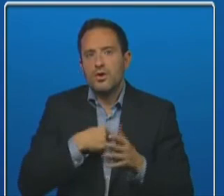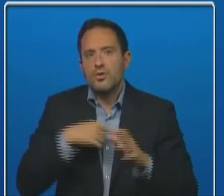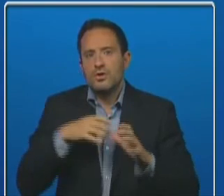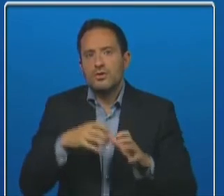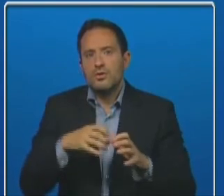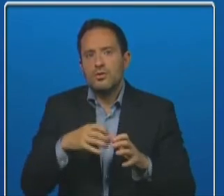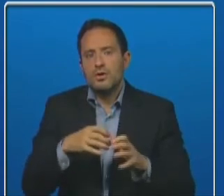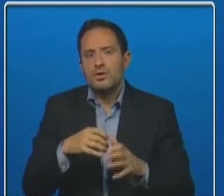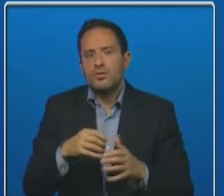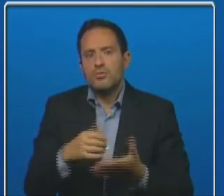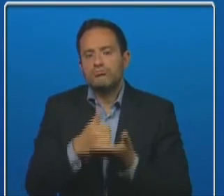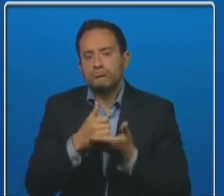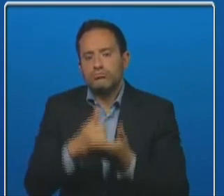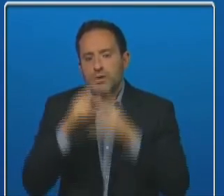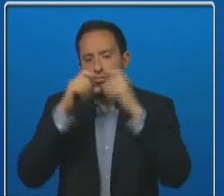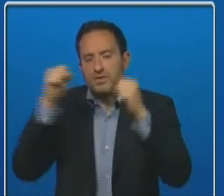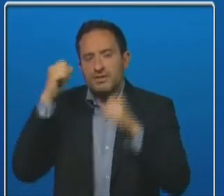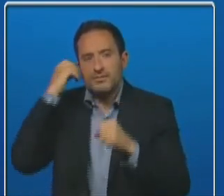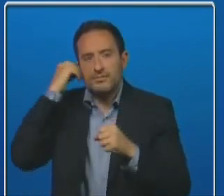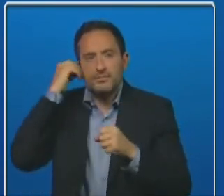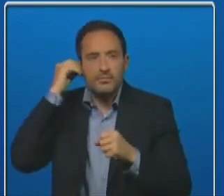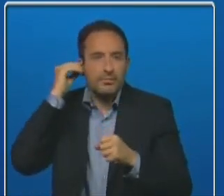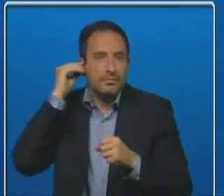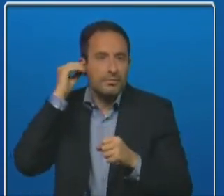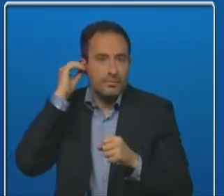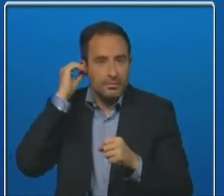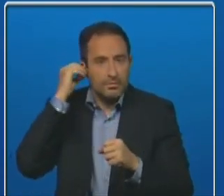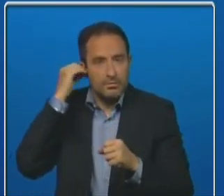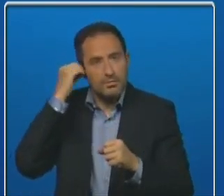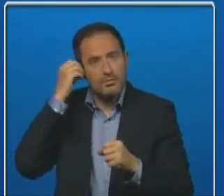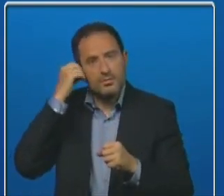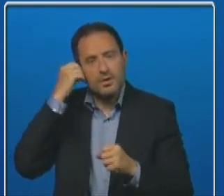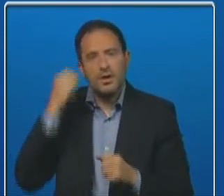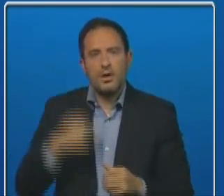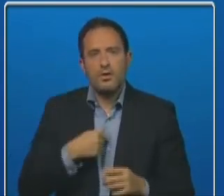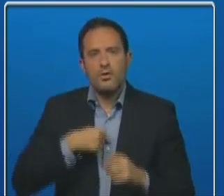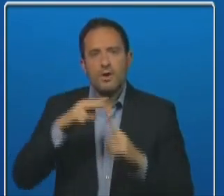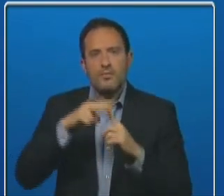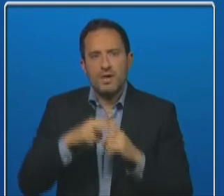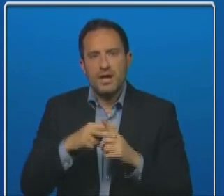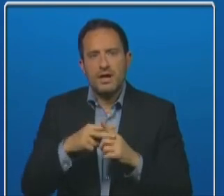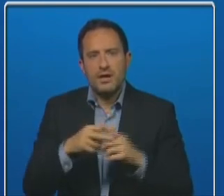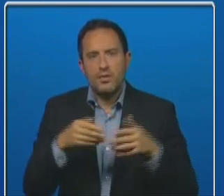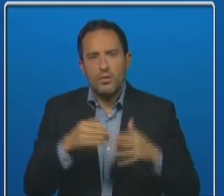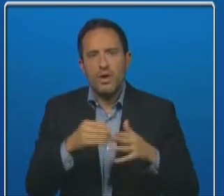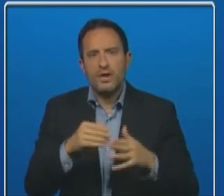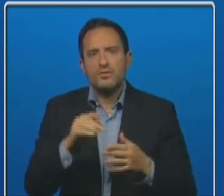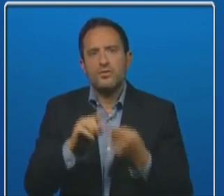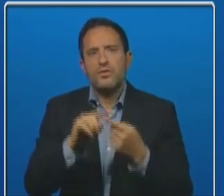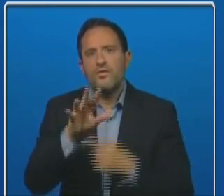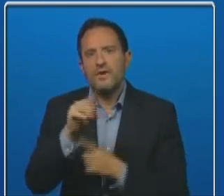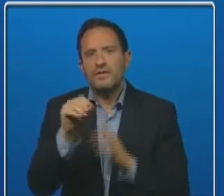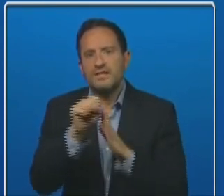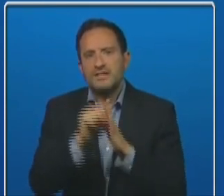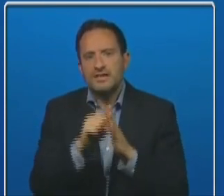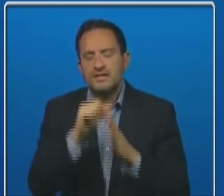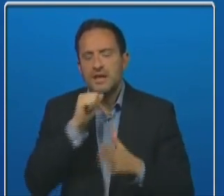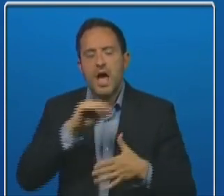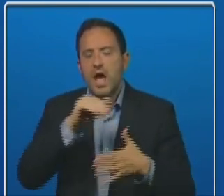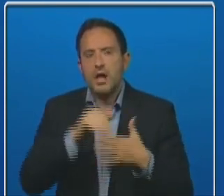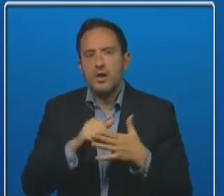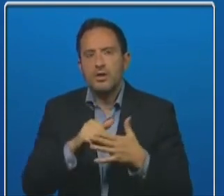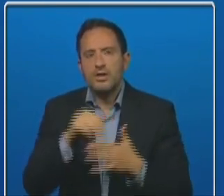to the President. We apply the required method to the apportionment population of the 50 states, not including the District of Columbia